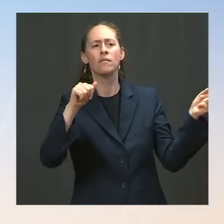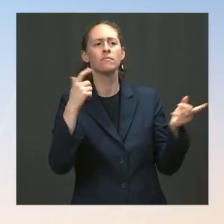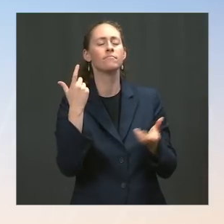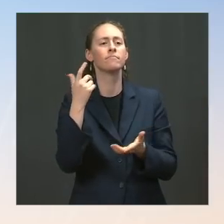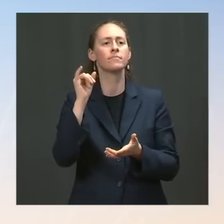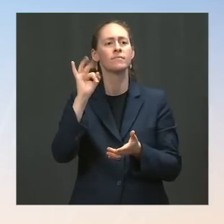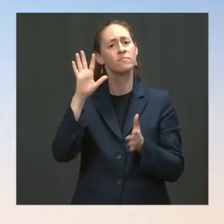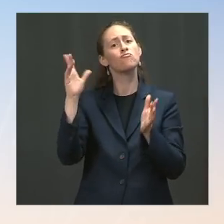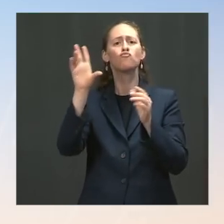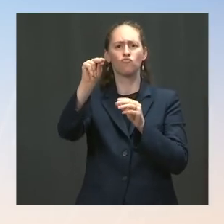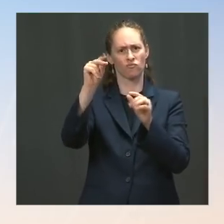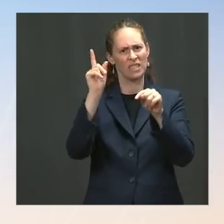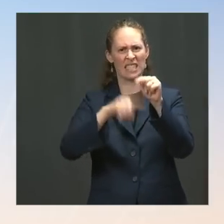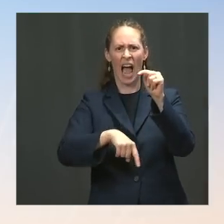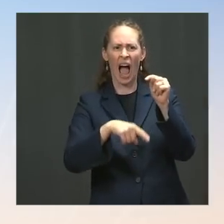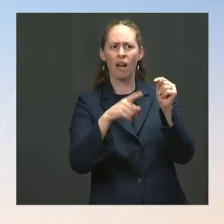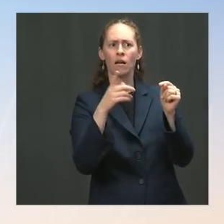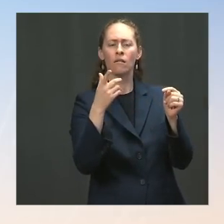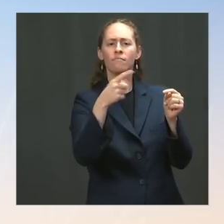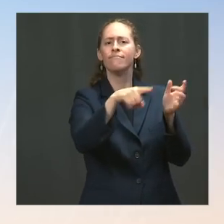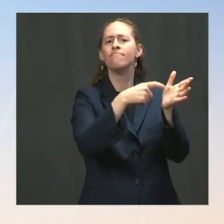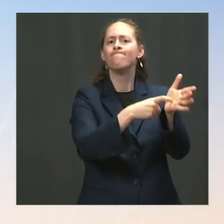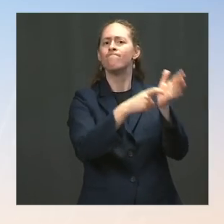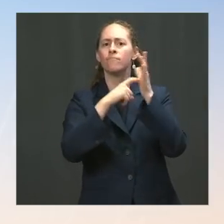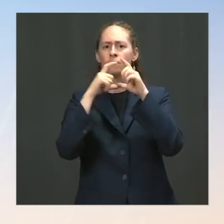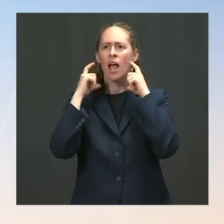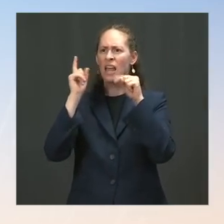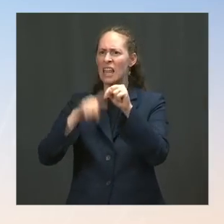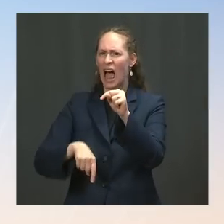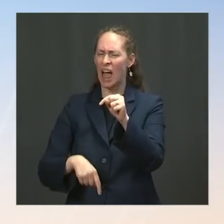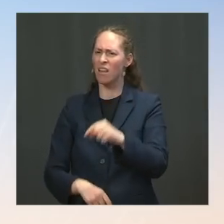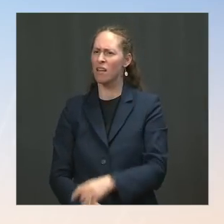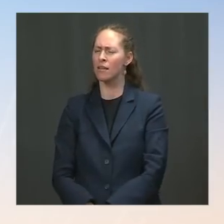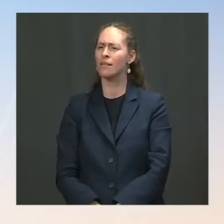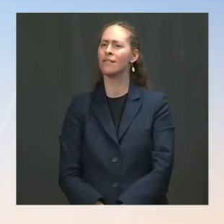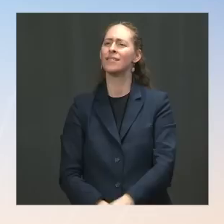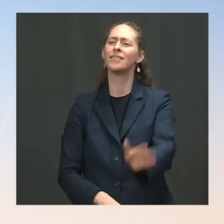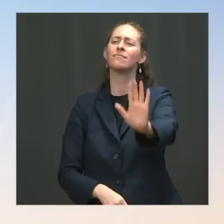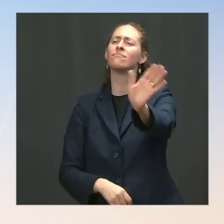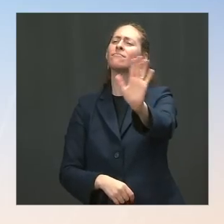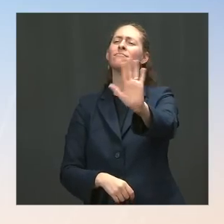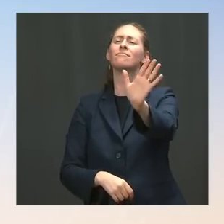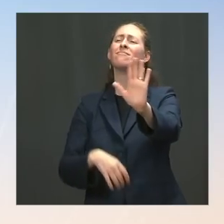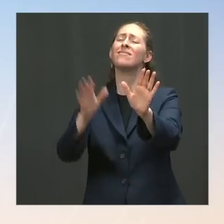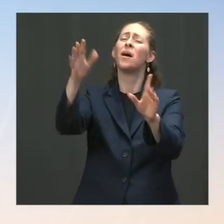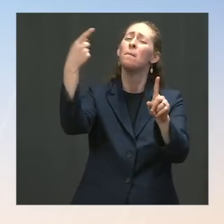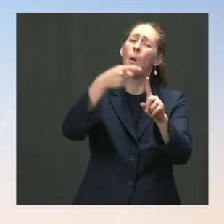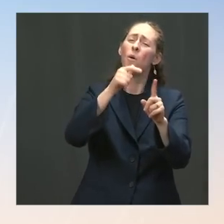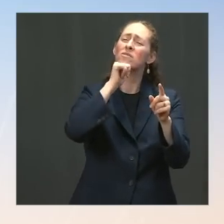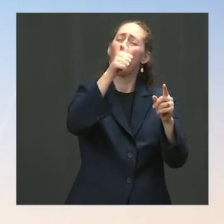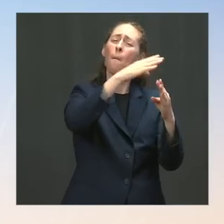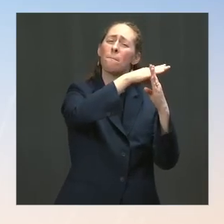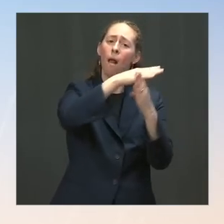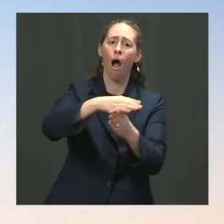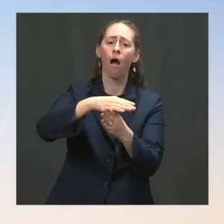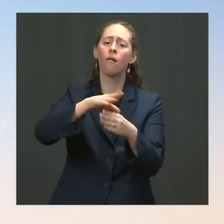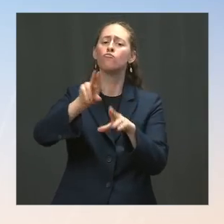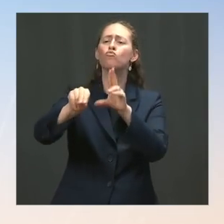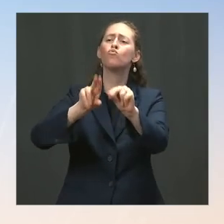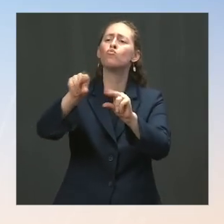know, don't be the reason why schools are interrupted. Our kids have suffered enough. Let's do what we know